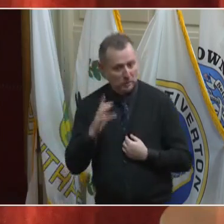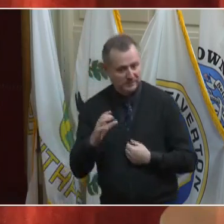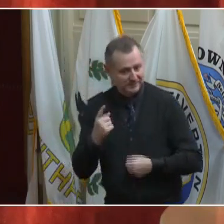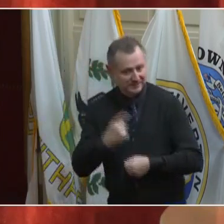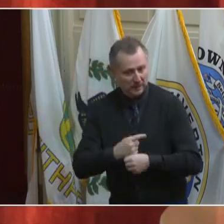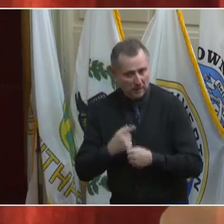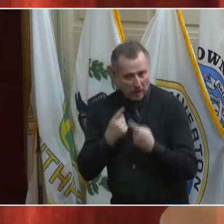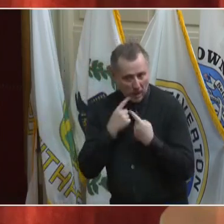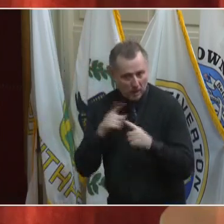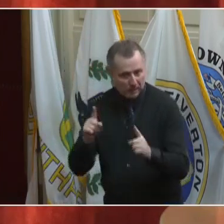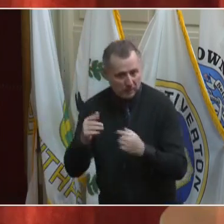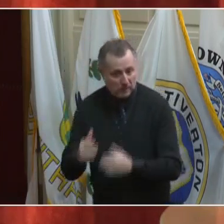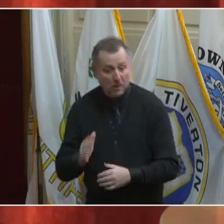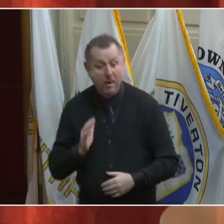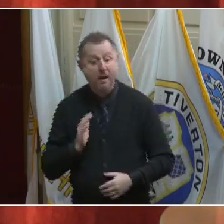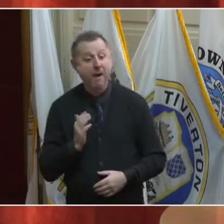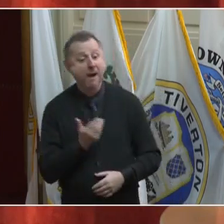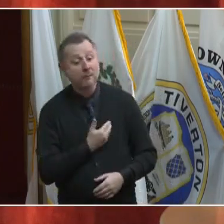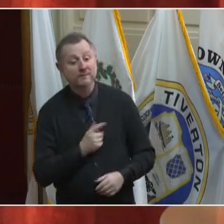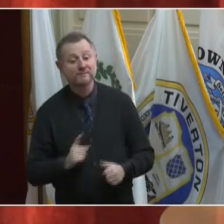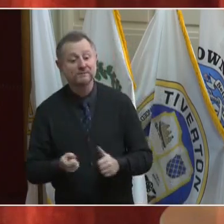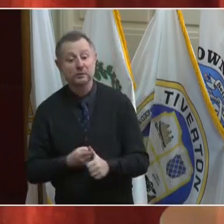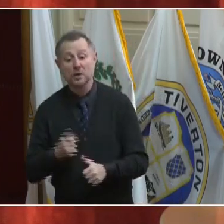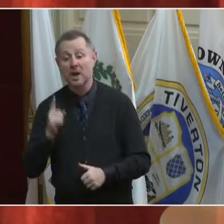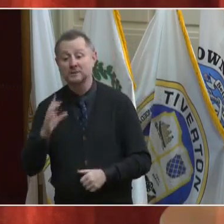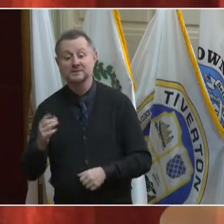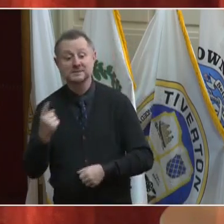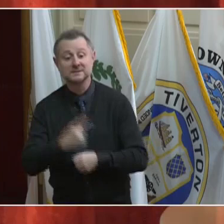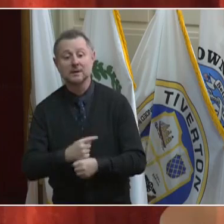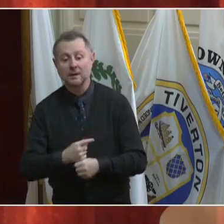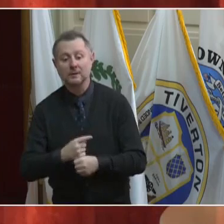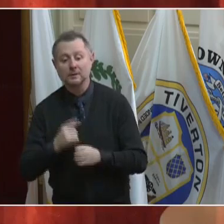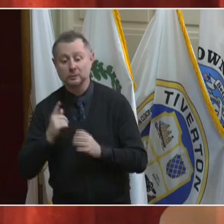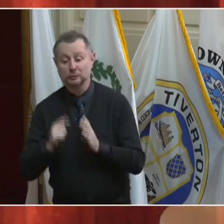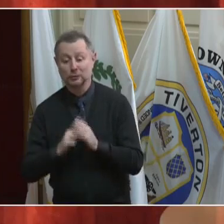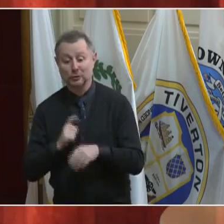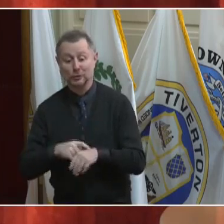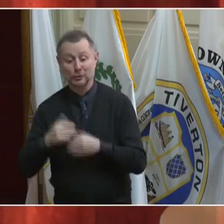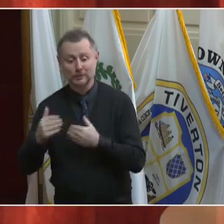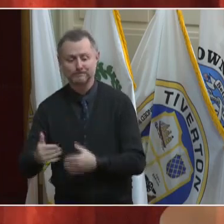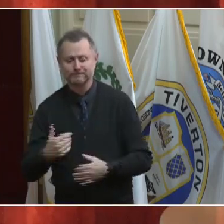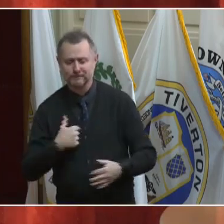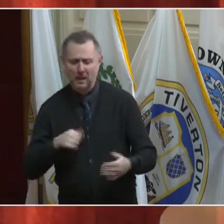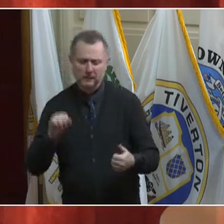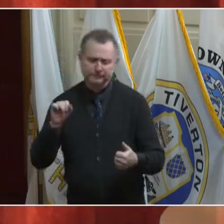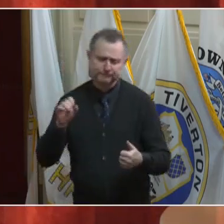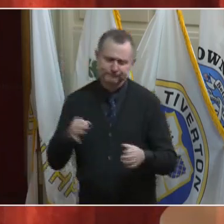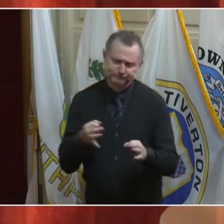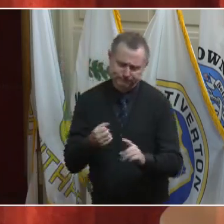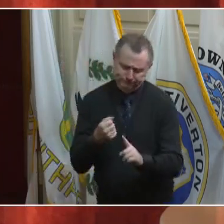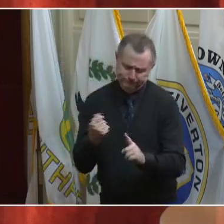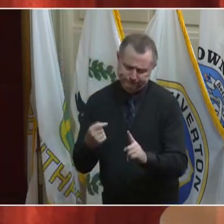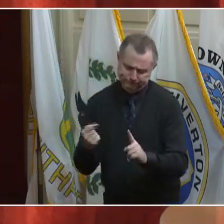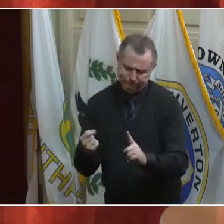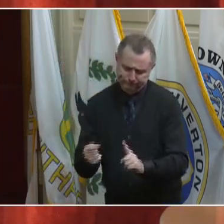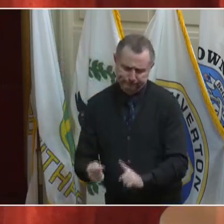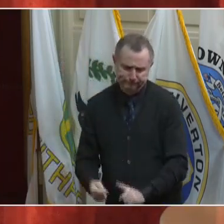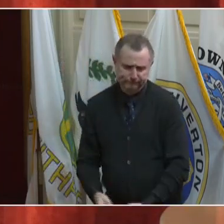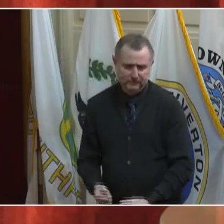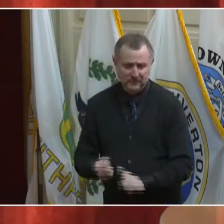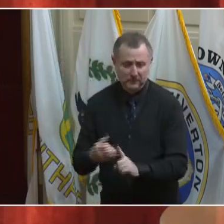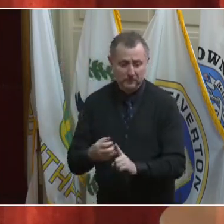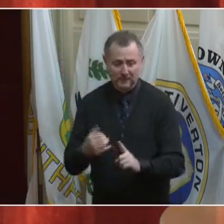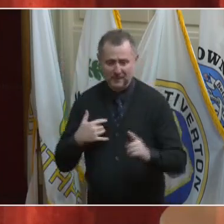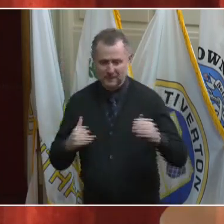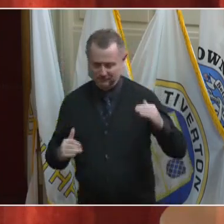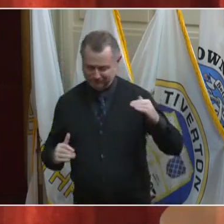In our first 100 days of my full term, we will be outlining a plan to reach Massachusetts education levels by